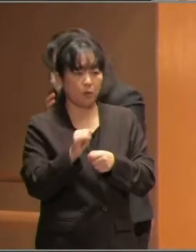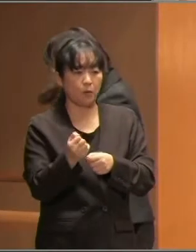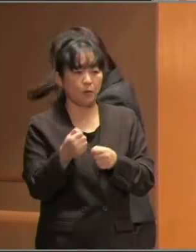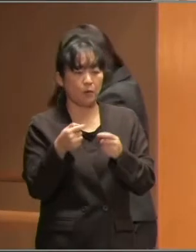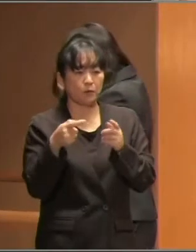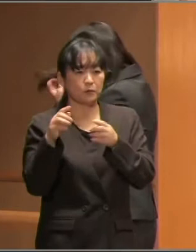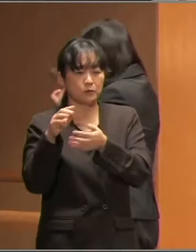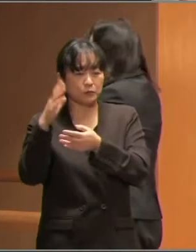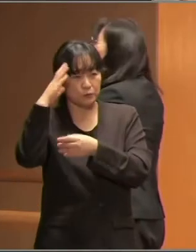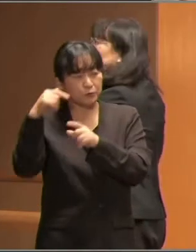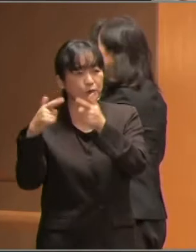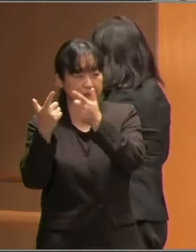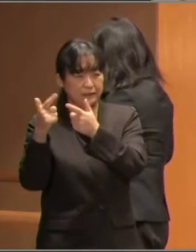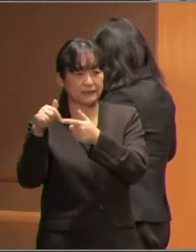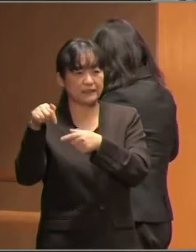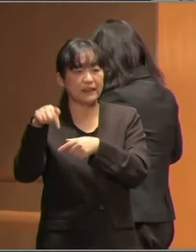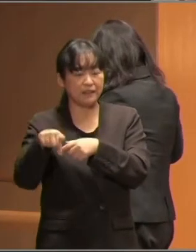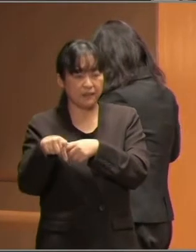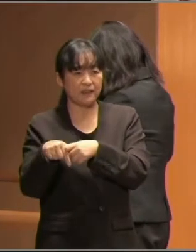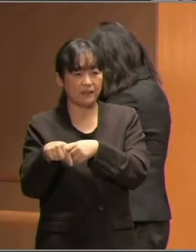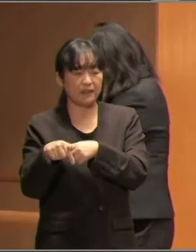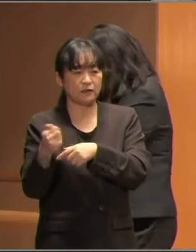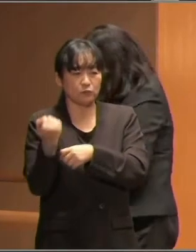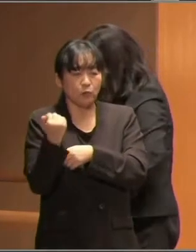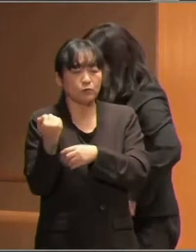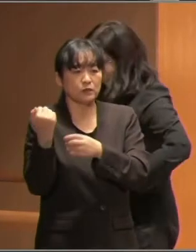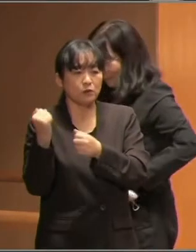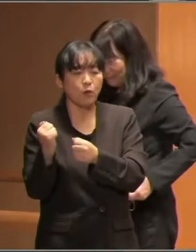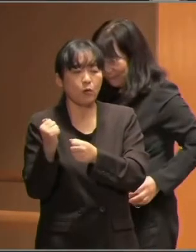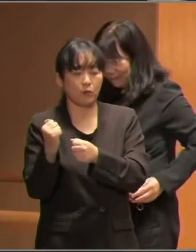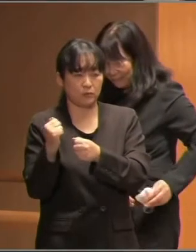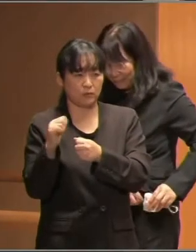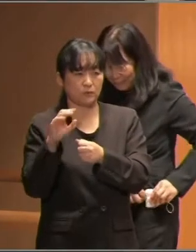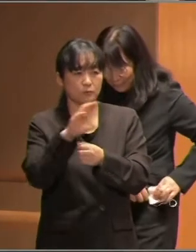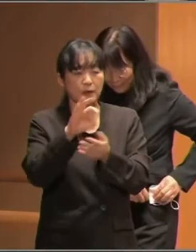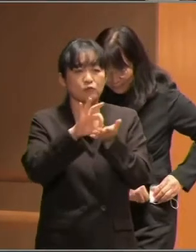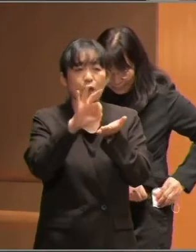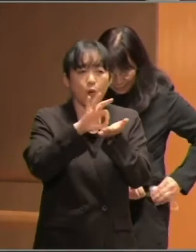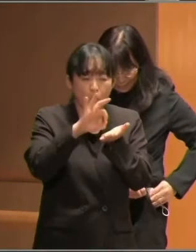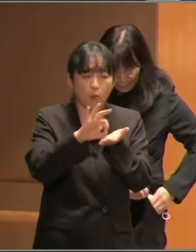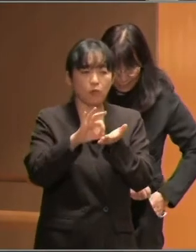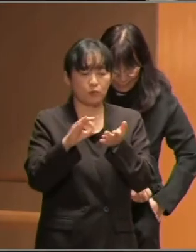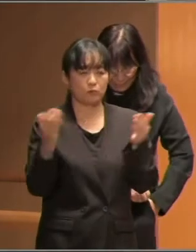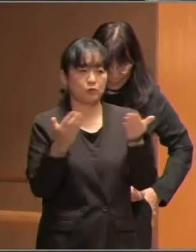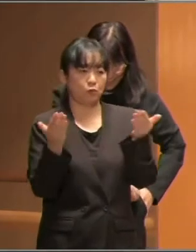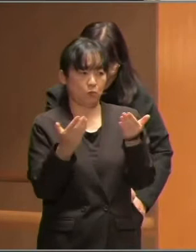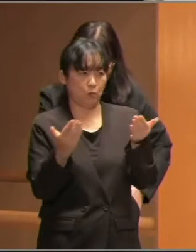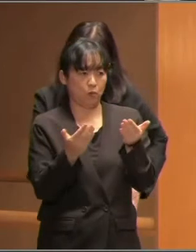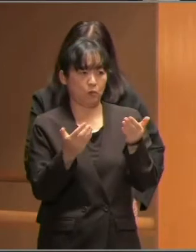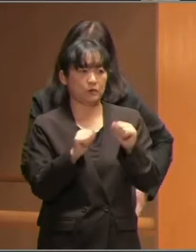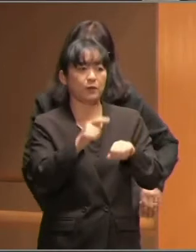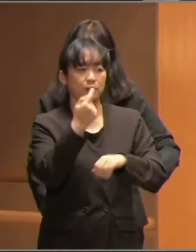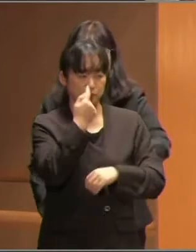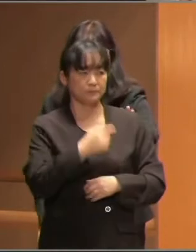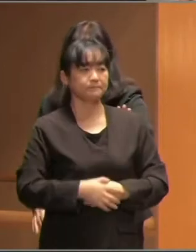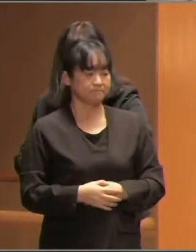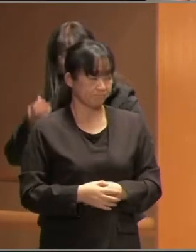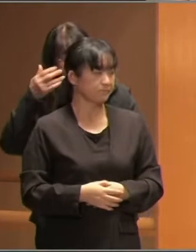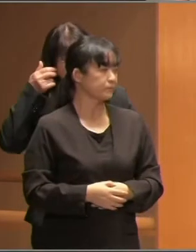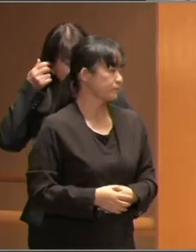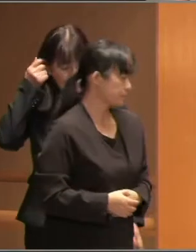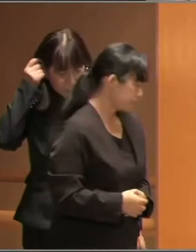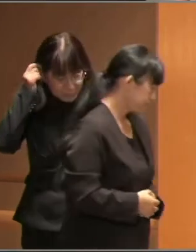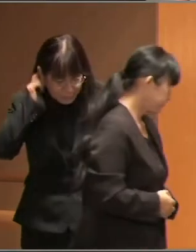is incorporated in resin to reinforce it. And then we wanted to use it for automobiles. That is my